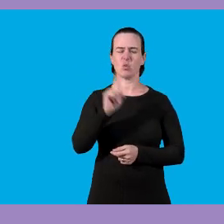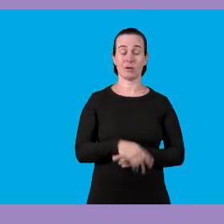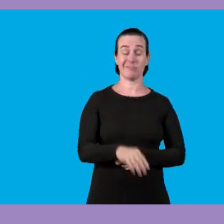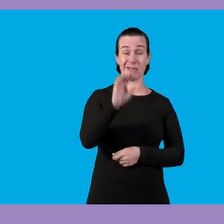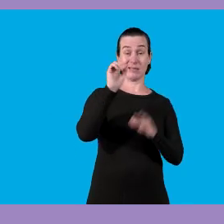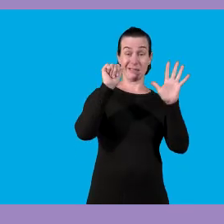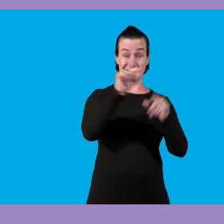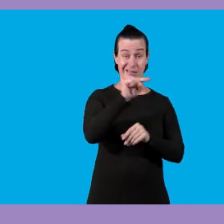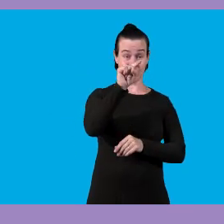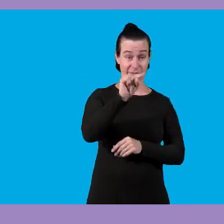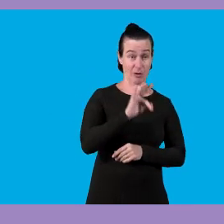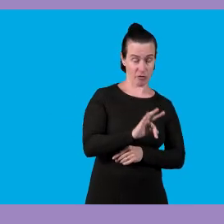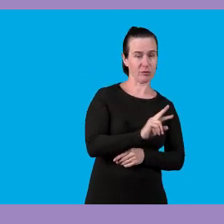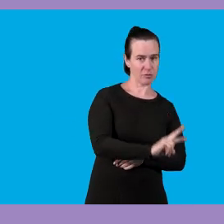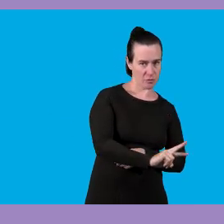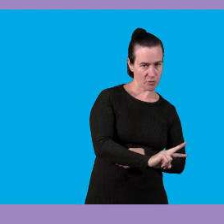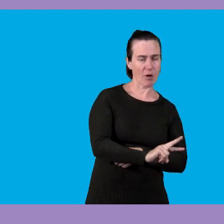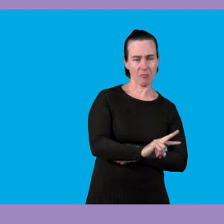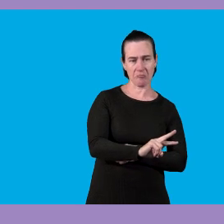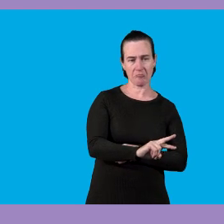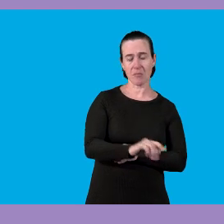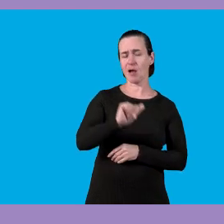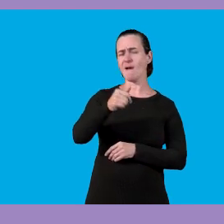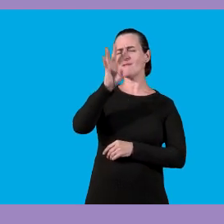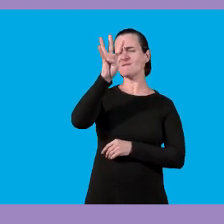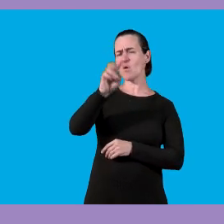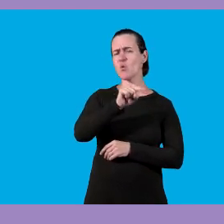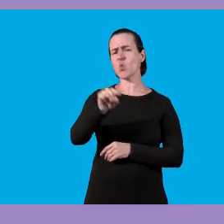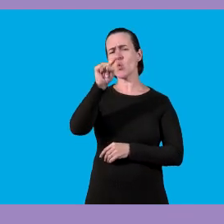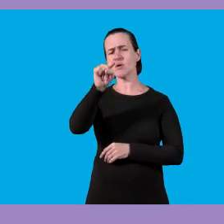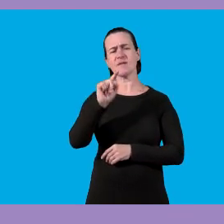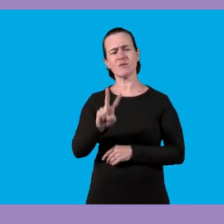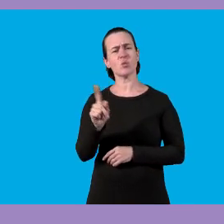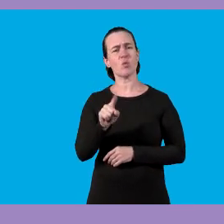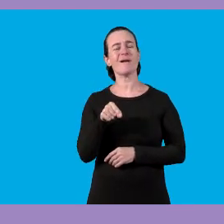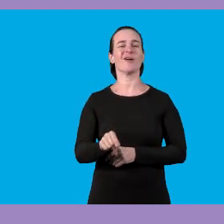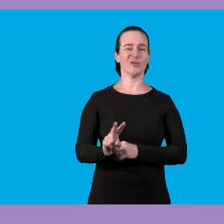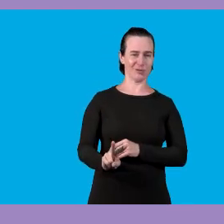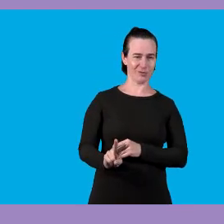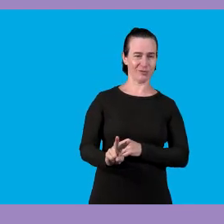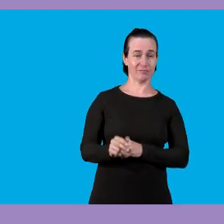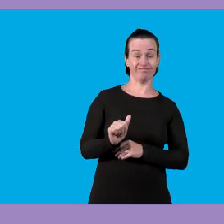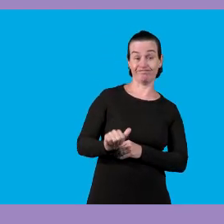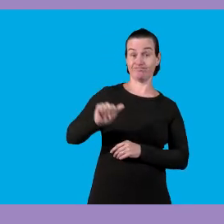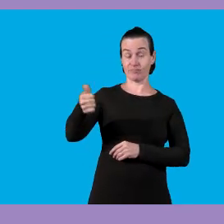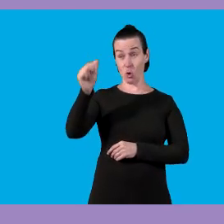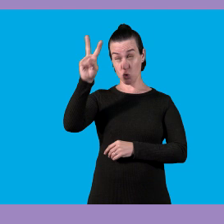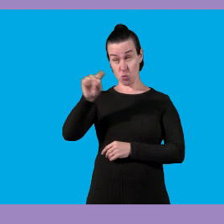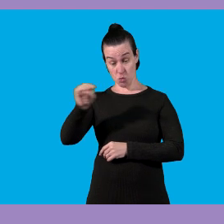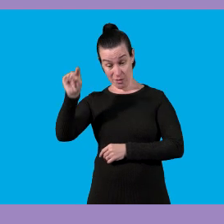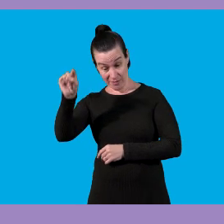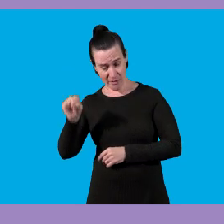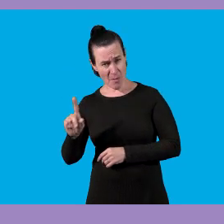divided by 1 gives us 2. And that ratio then shows that these sides are proportional.